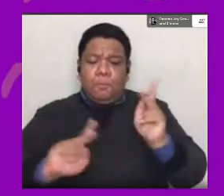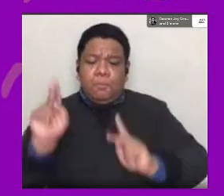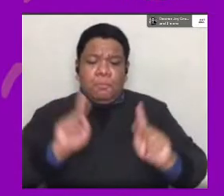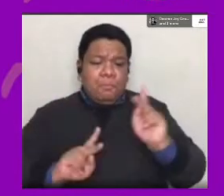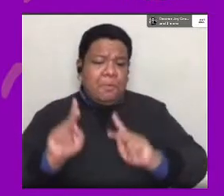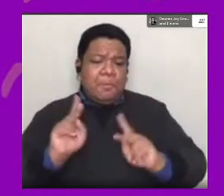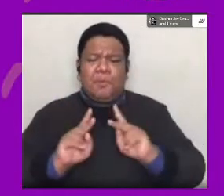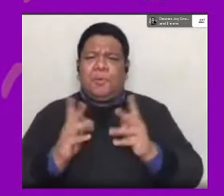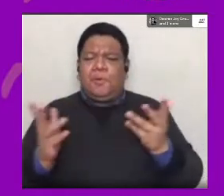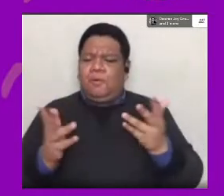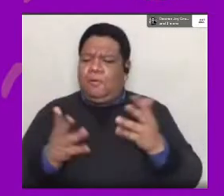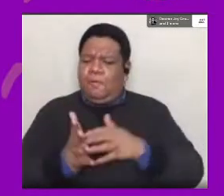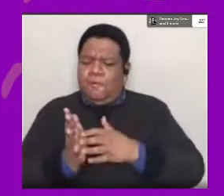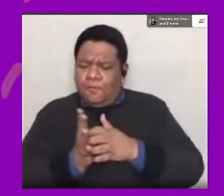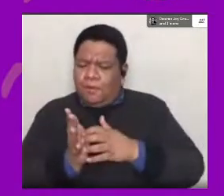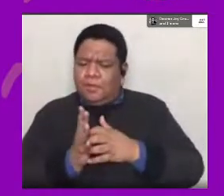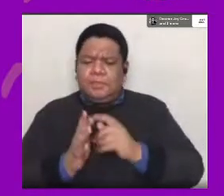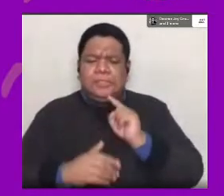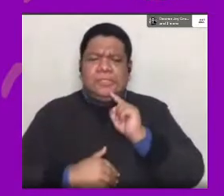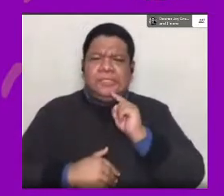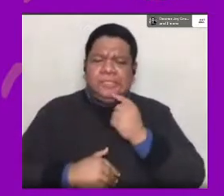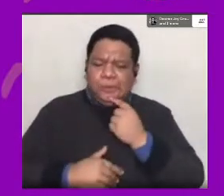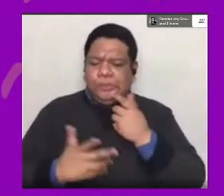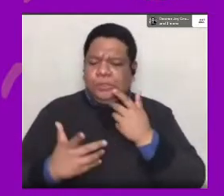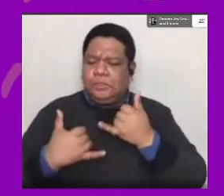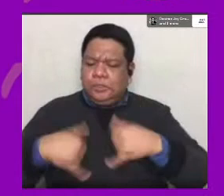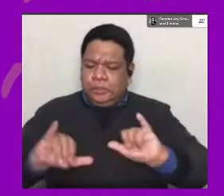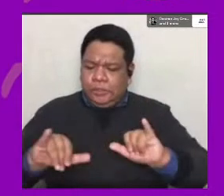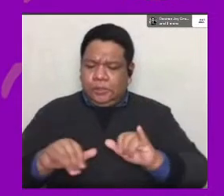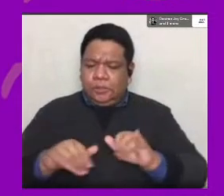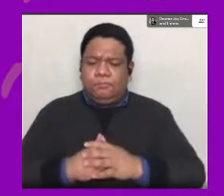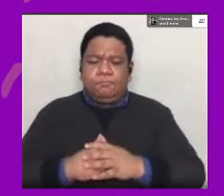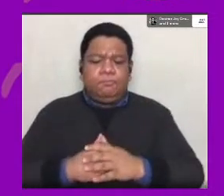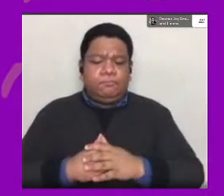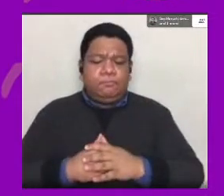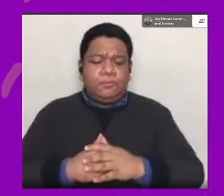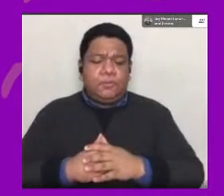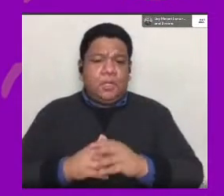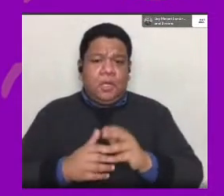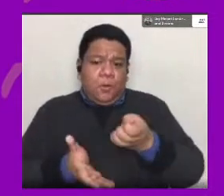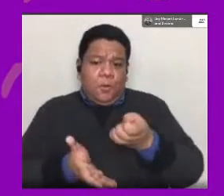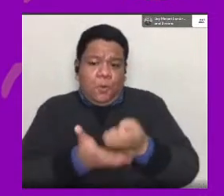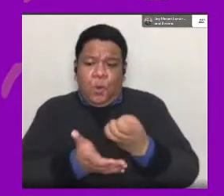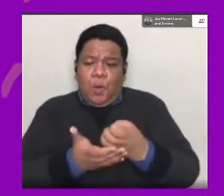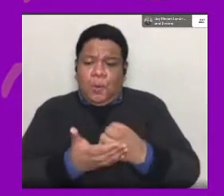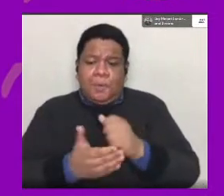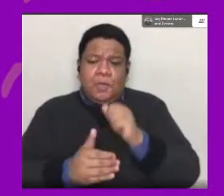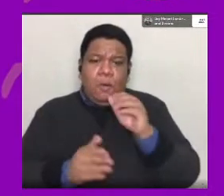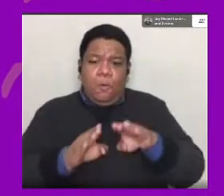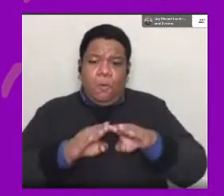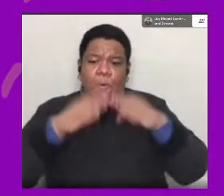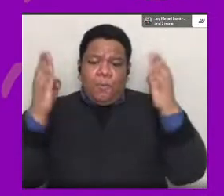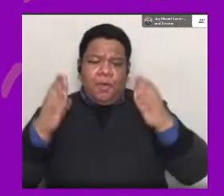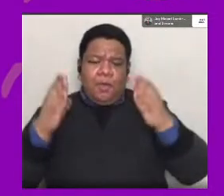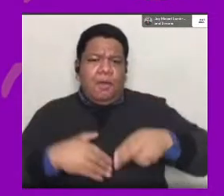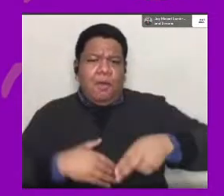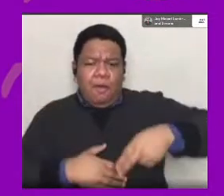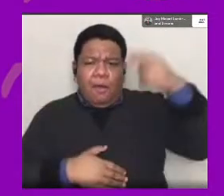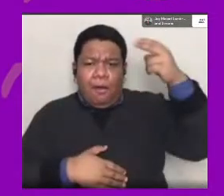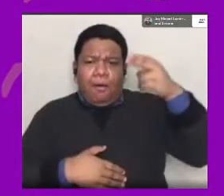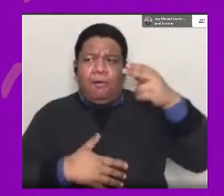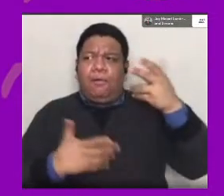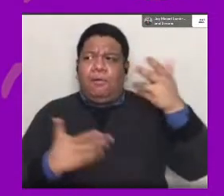and insecurity remain. With the economy not fully open and the high unemployment rate,